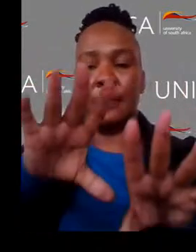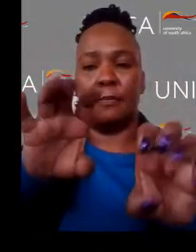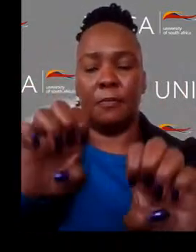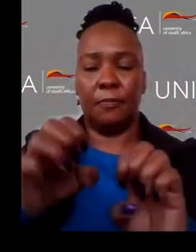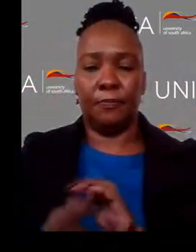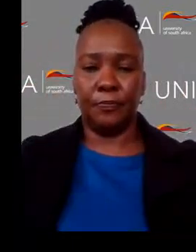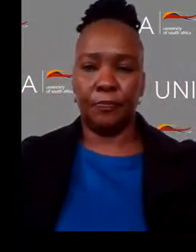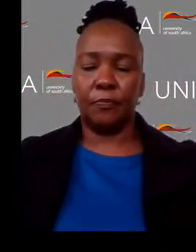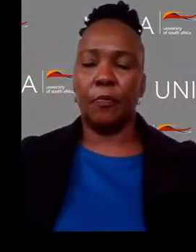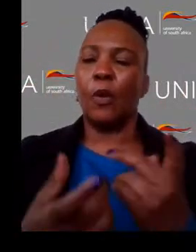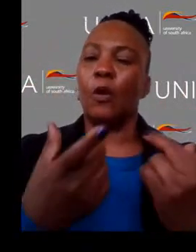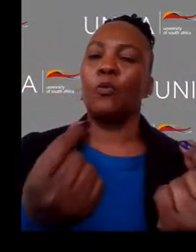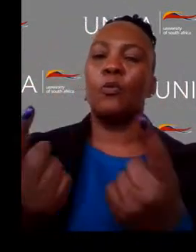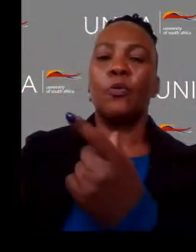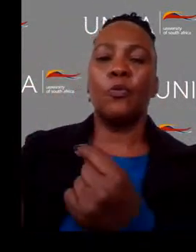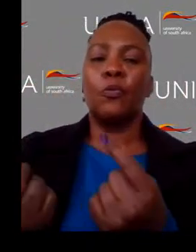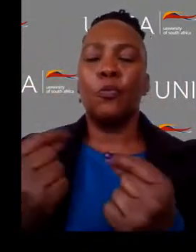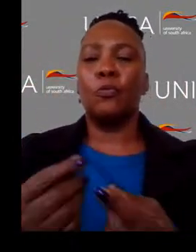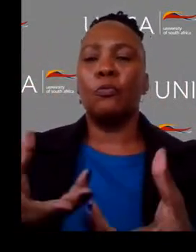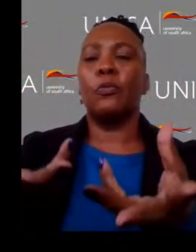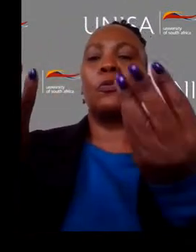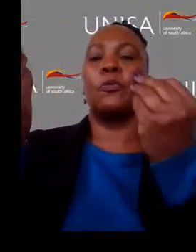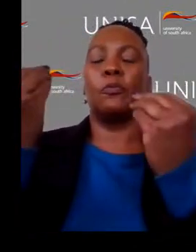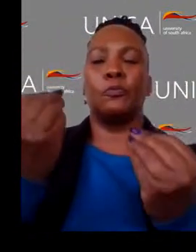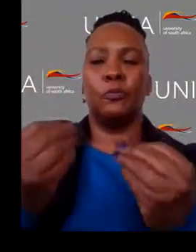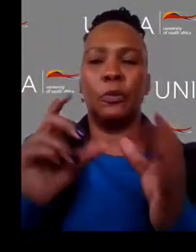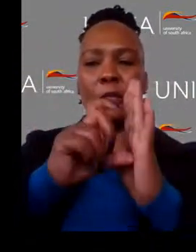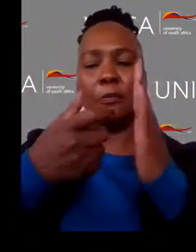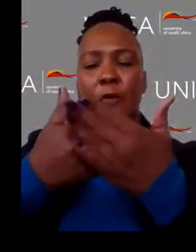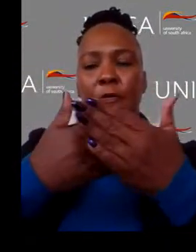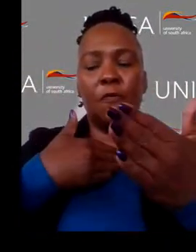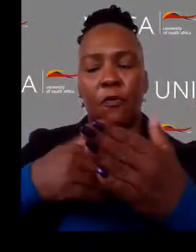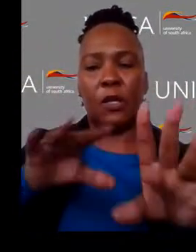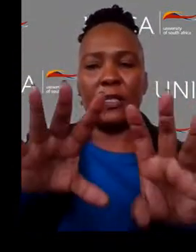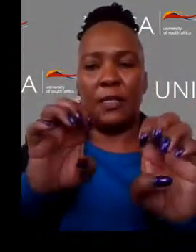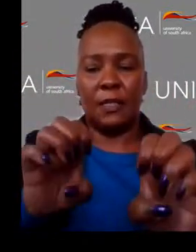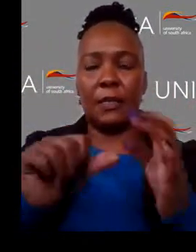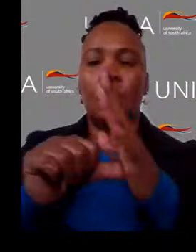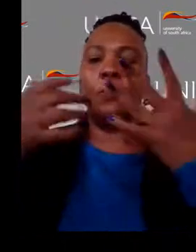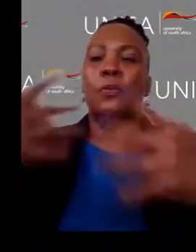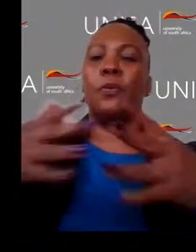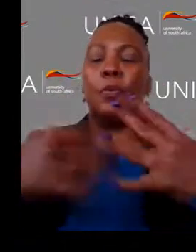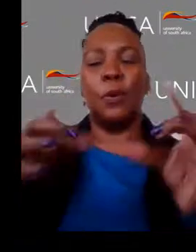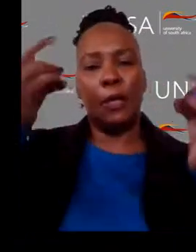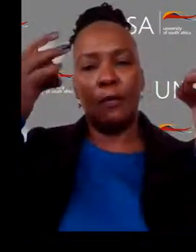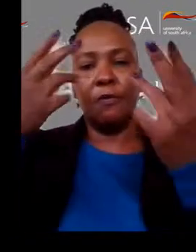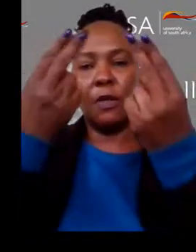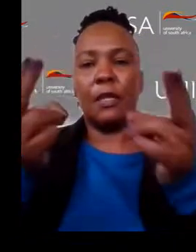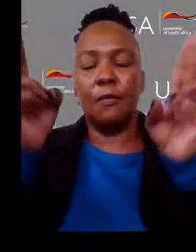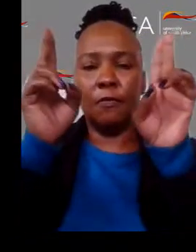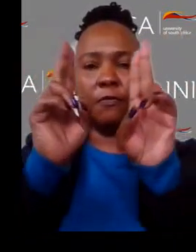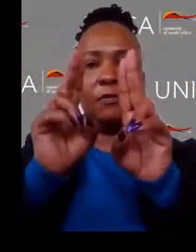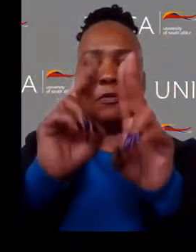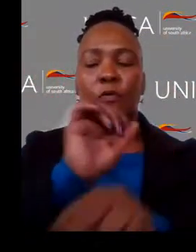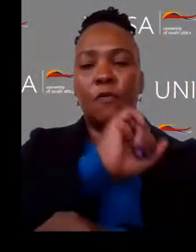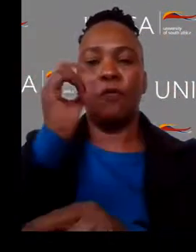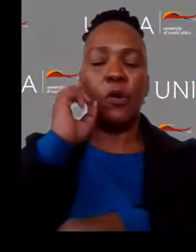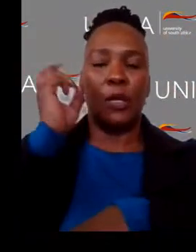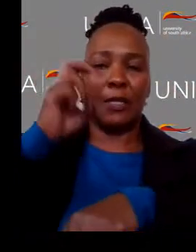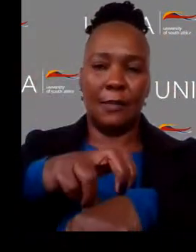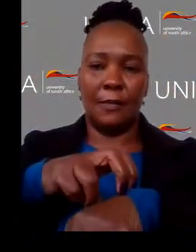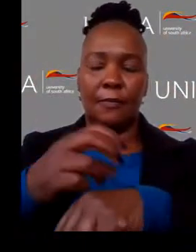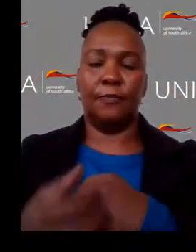What do I do? Should I acquire a disability before exam? It is important that you inform the university of your needs.